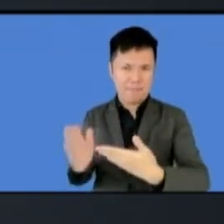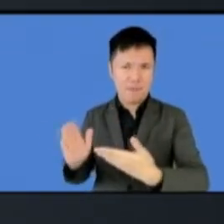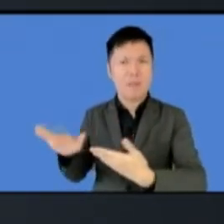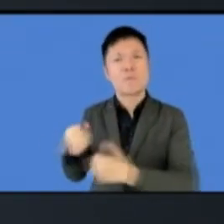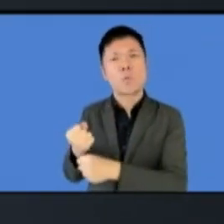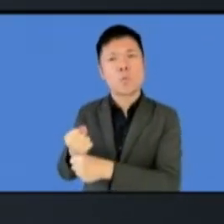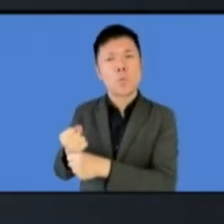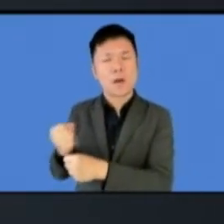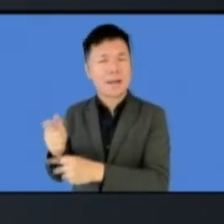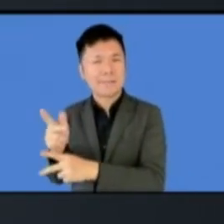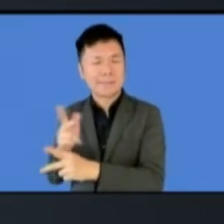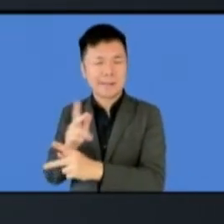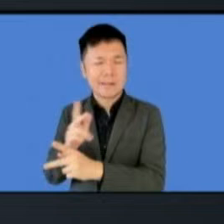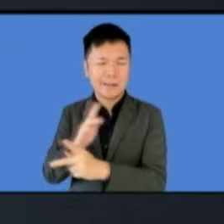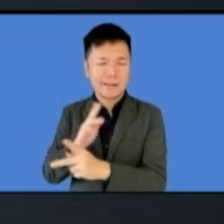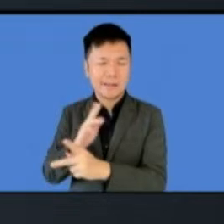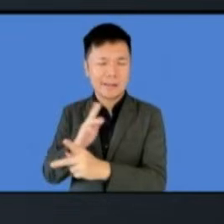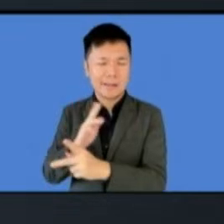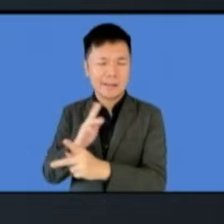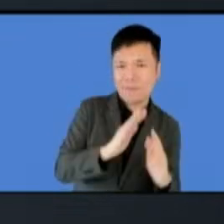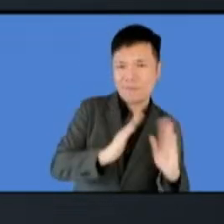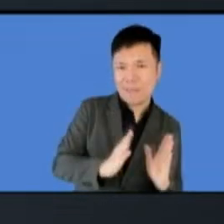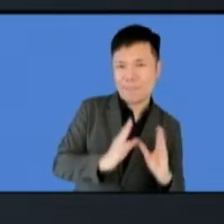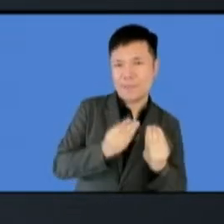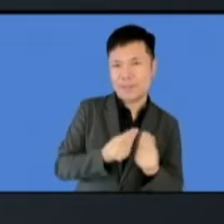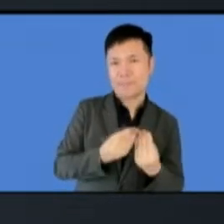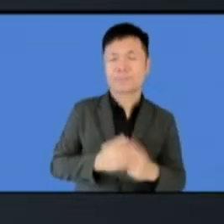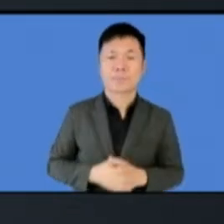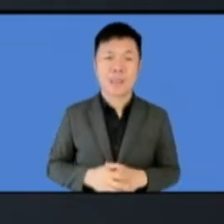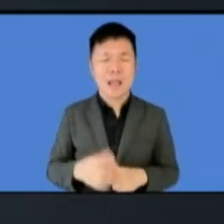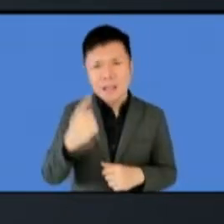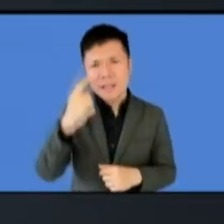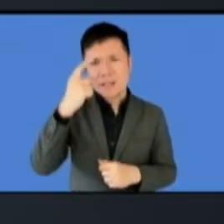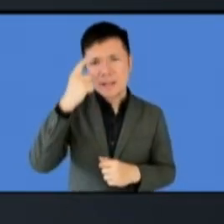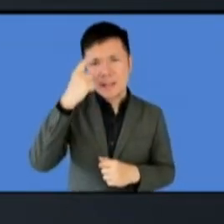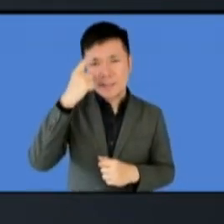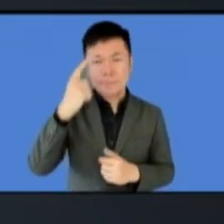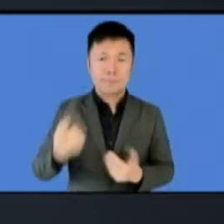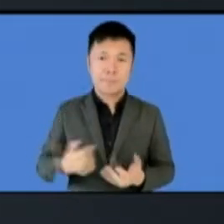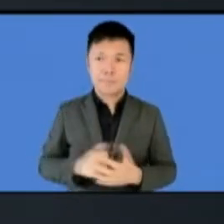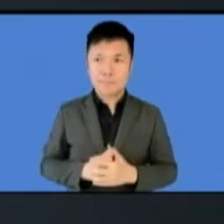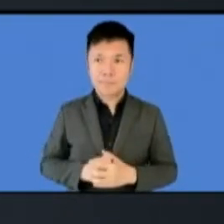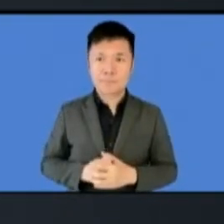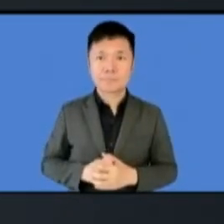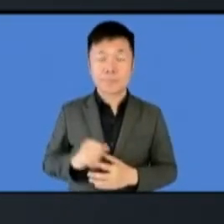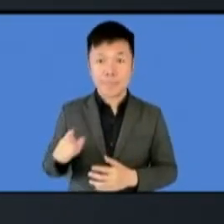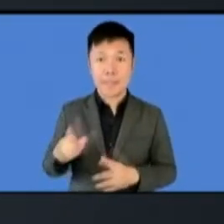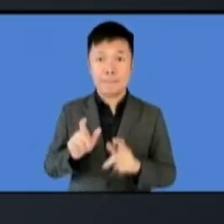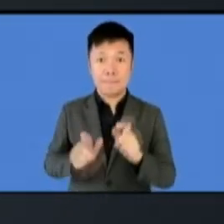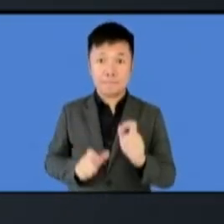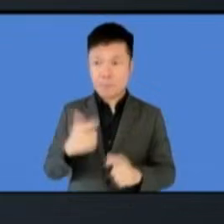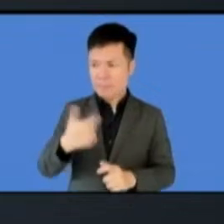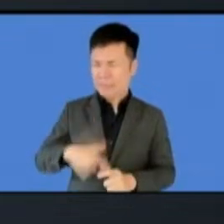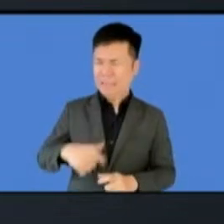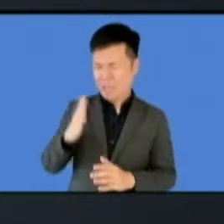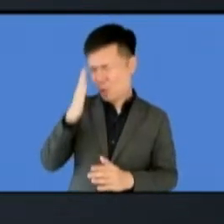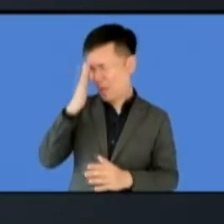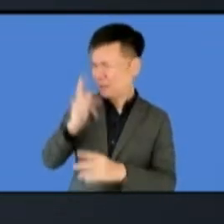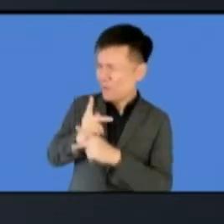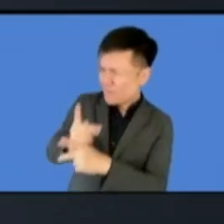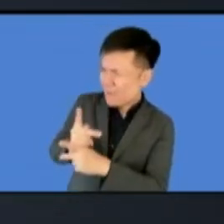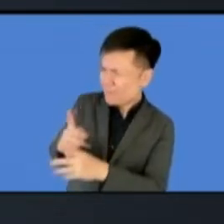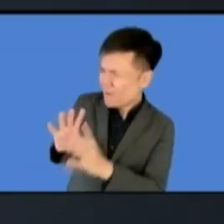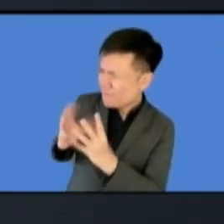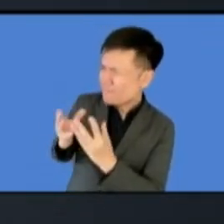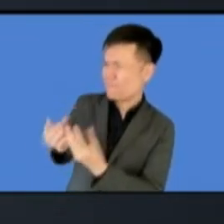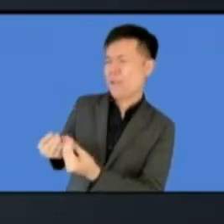also the market sectors to consider that the caregiver-friendly policy or measures must be